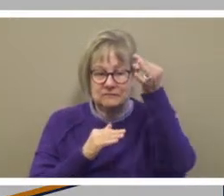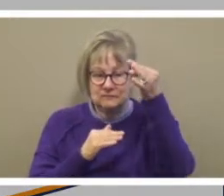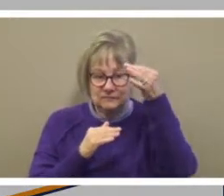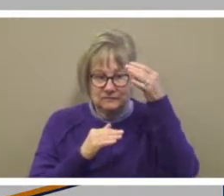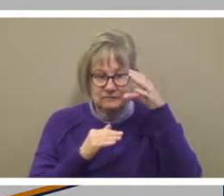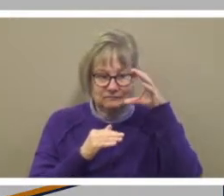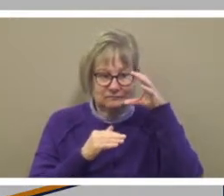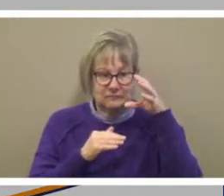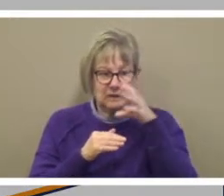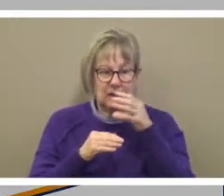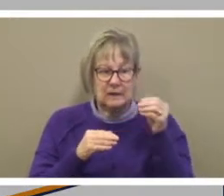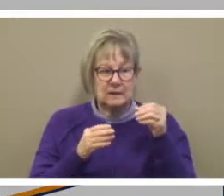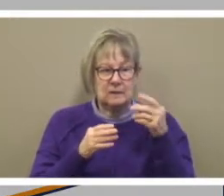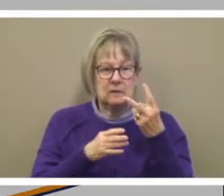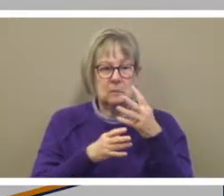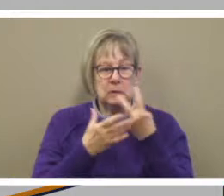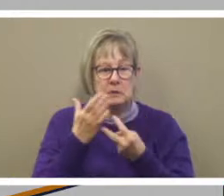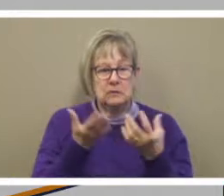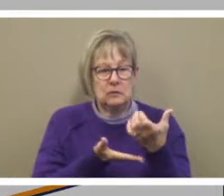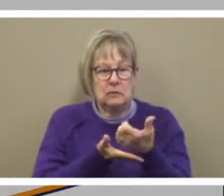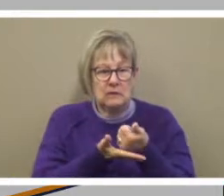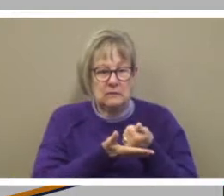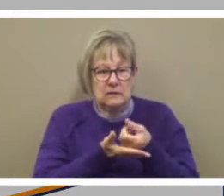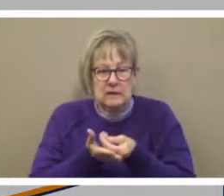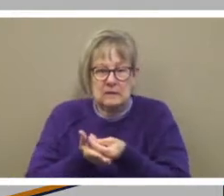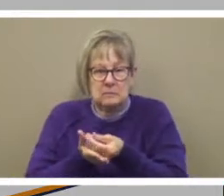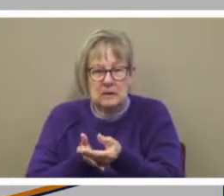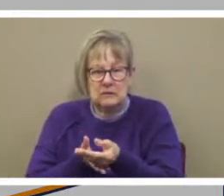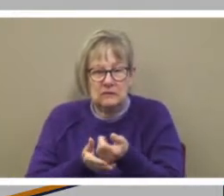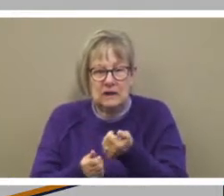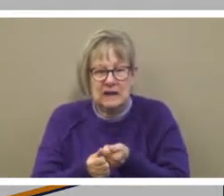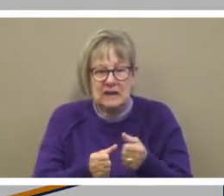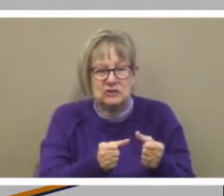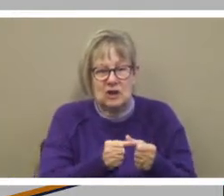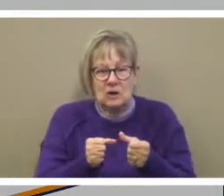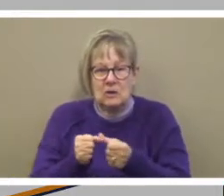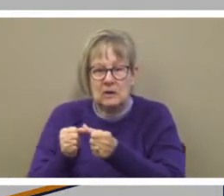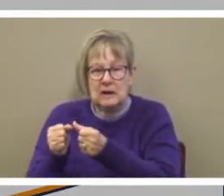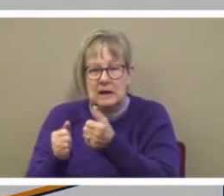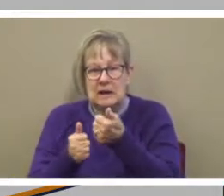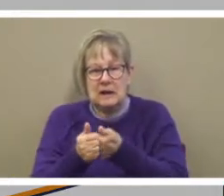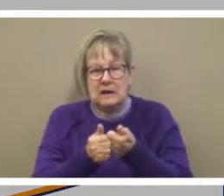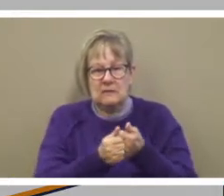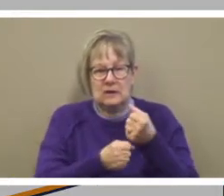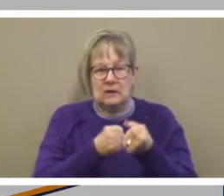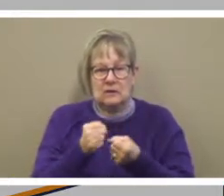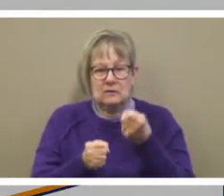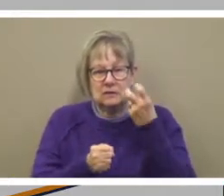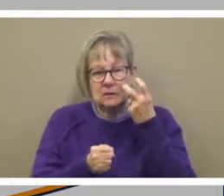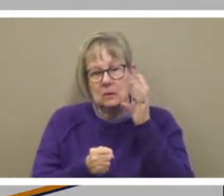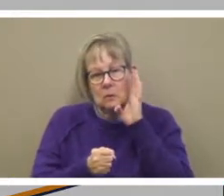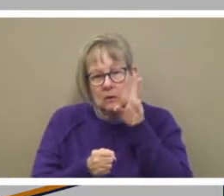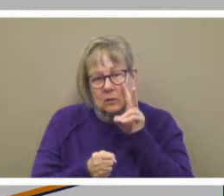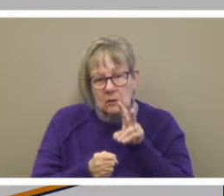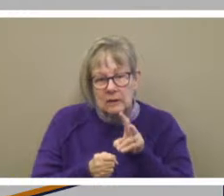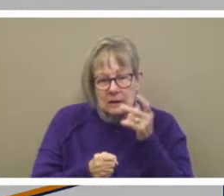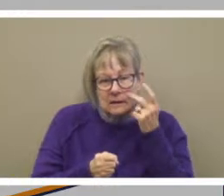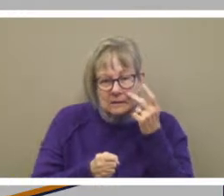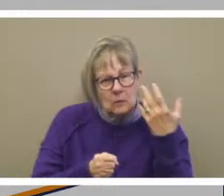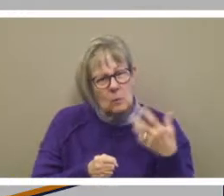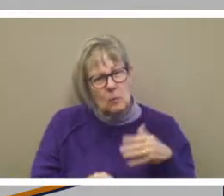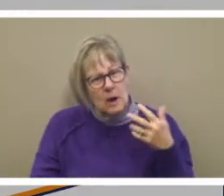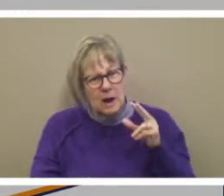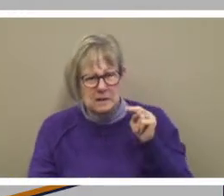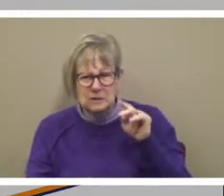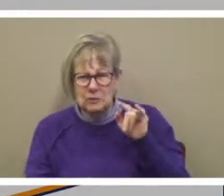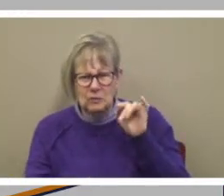this graph represents both the revenues and the expenditures for each area in each year. So you're going to look at it, you're going to say, well, Nicole, the gap